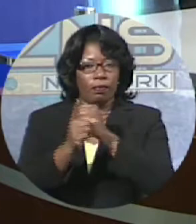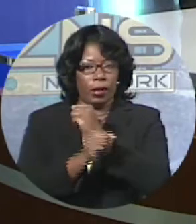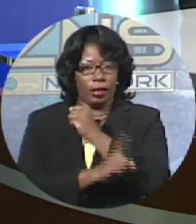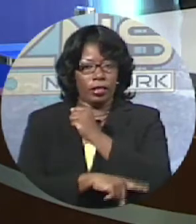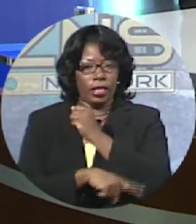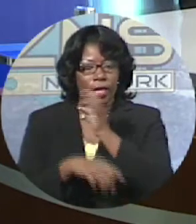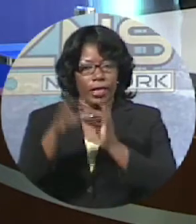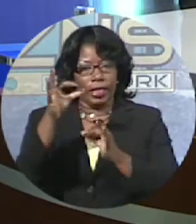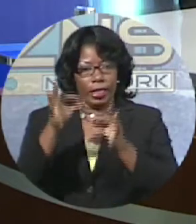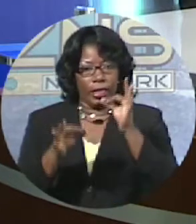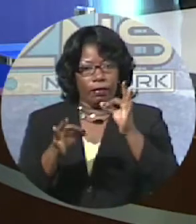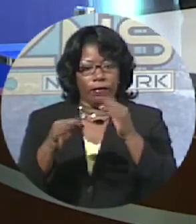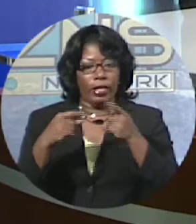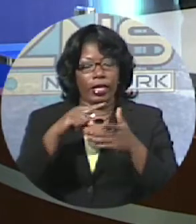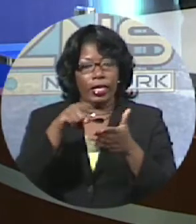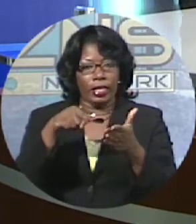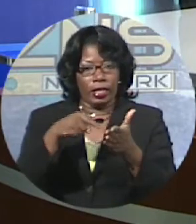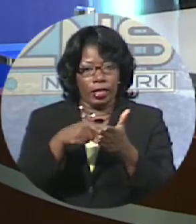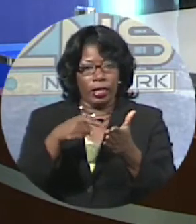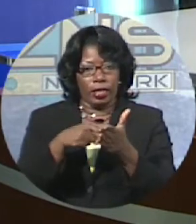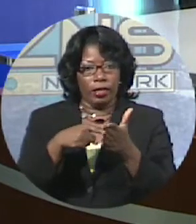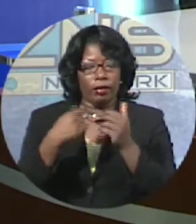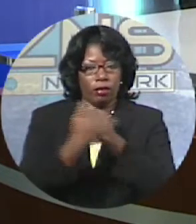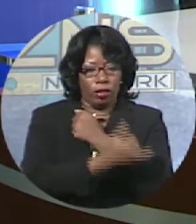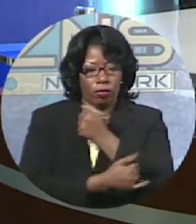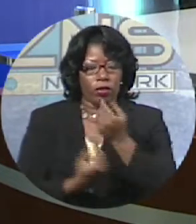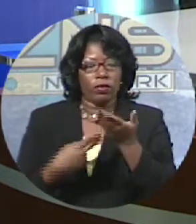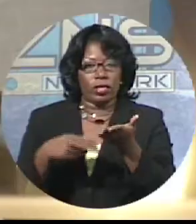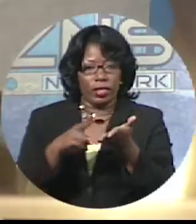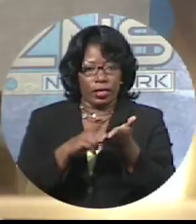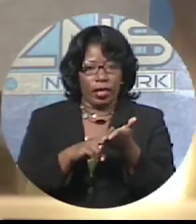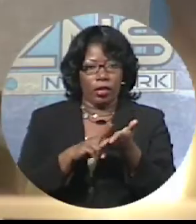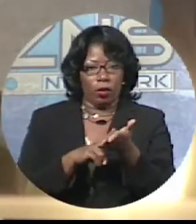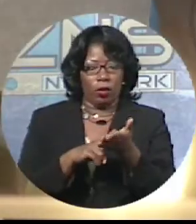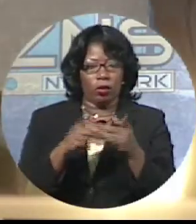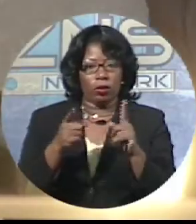country should sign on to the Caribbean Court of Justice.